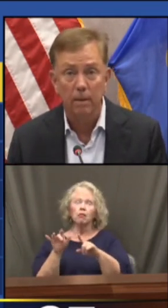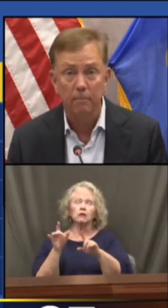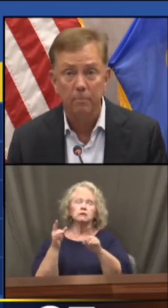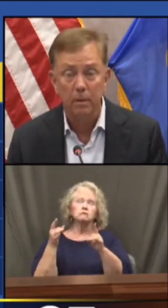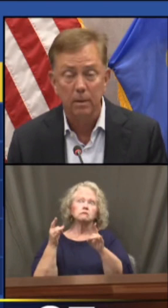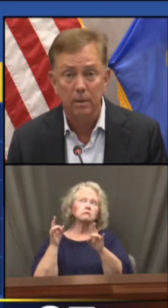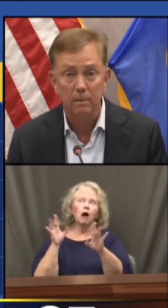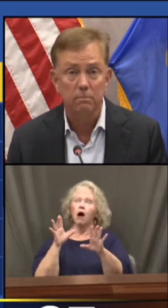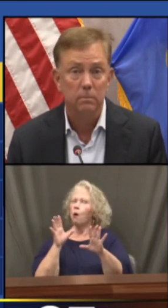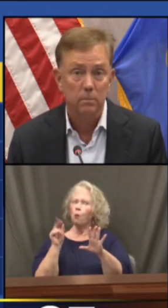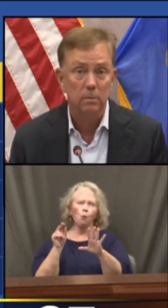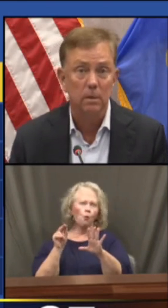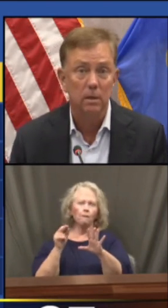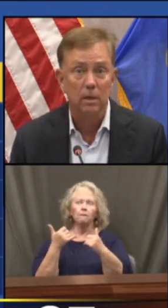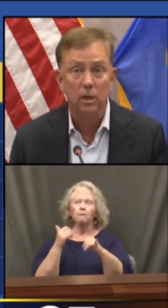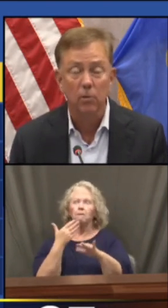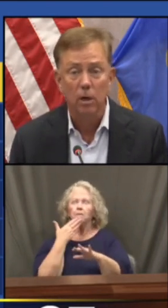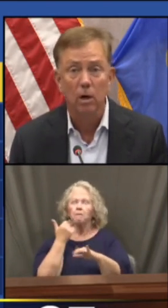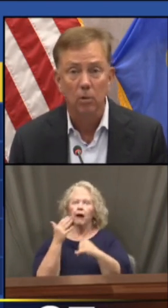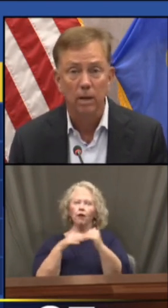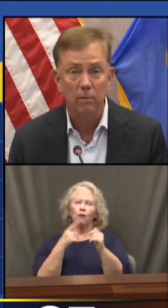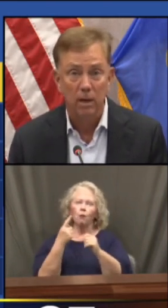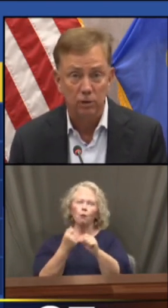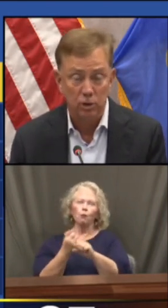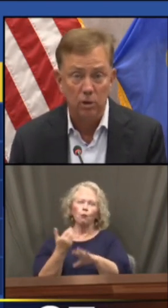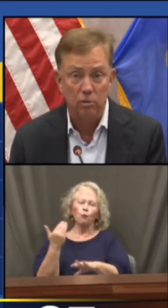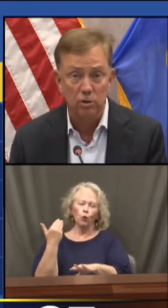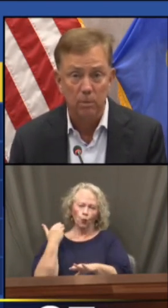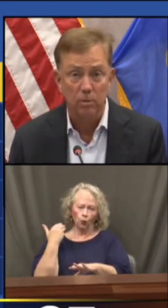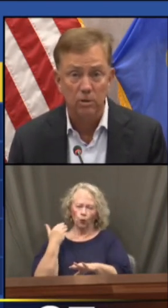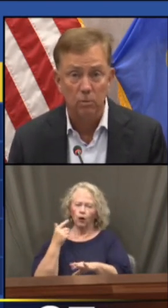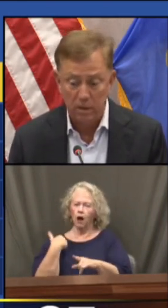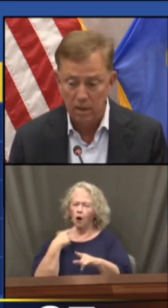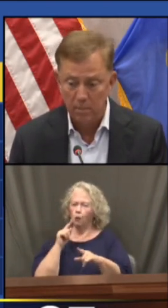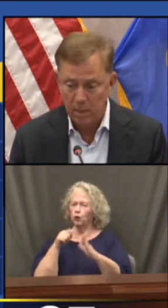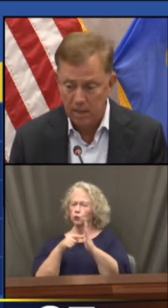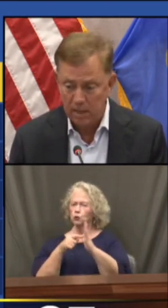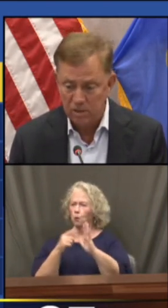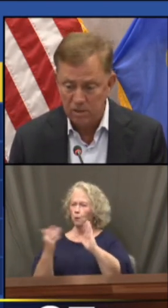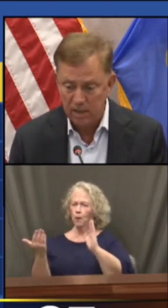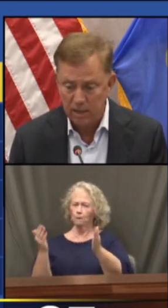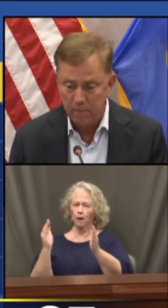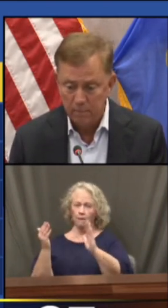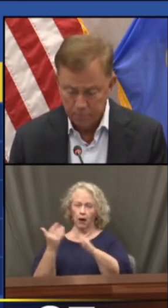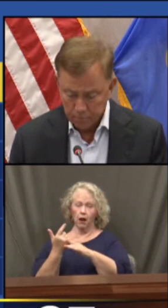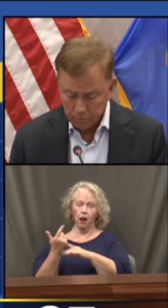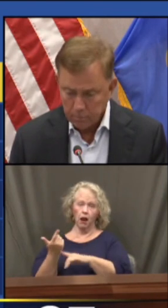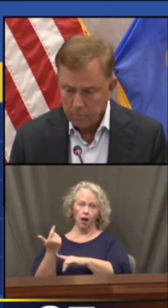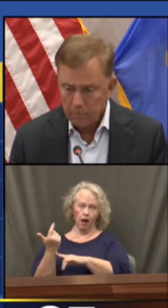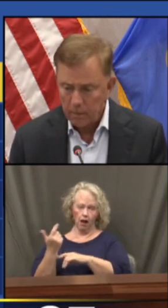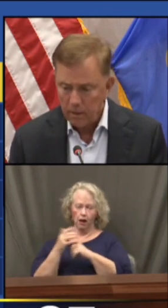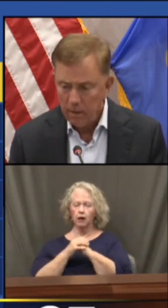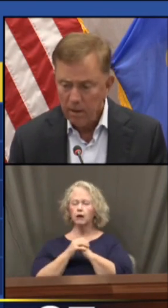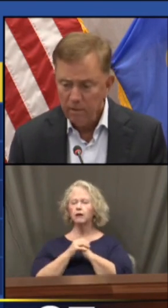were a year ago. And I'll show you those numbers and what they mean in a second.